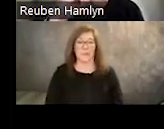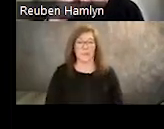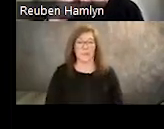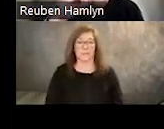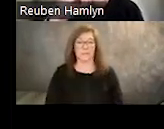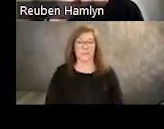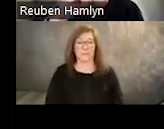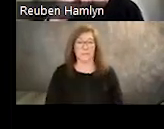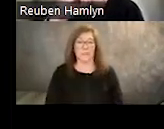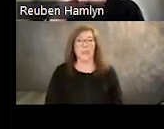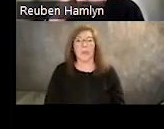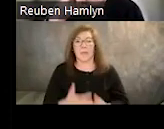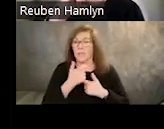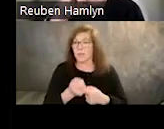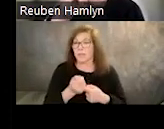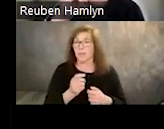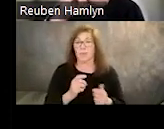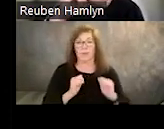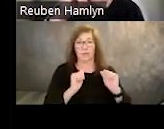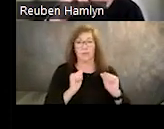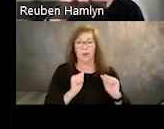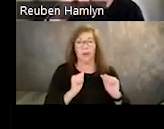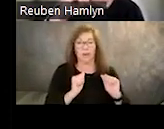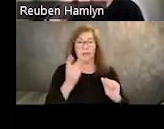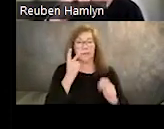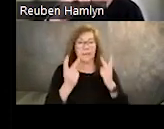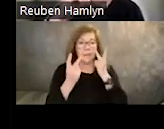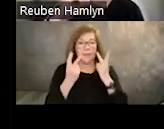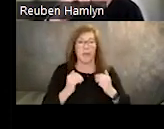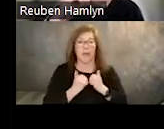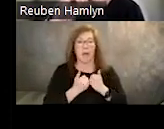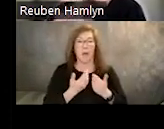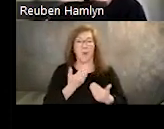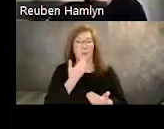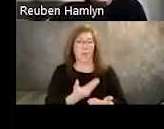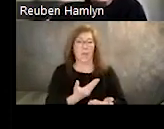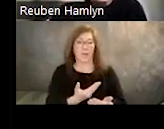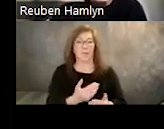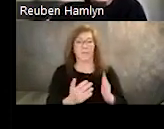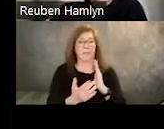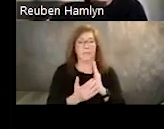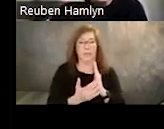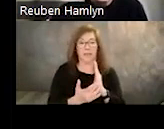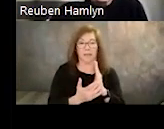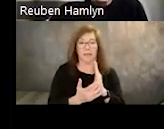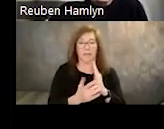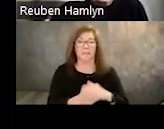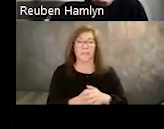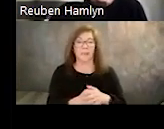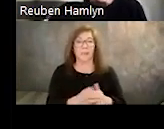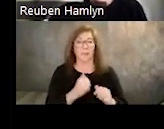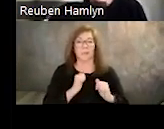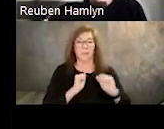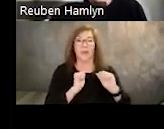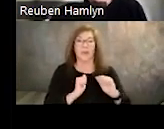And interestingly, what we wanted to try as well was to see, well, how well do these techniques fare, right? If we are trying to protect